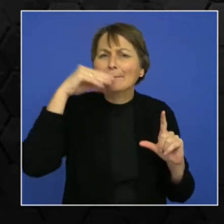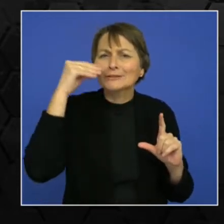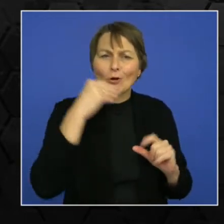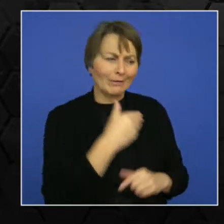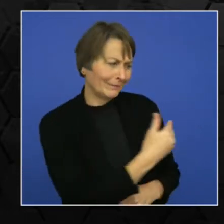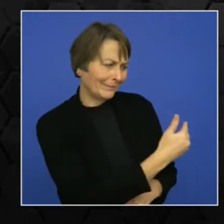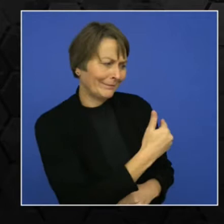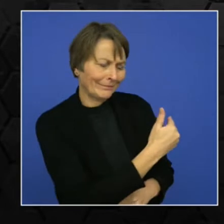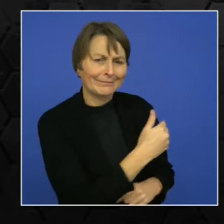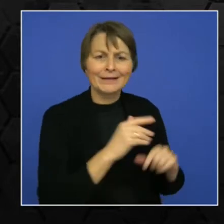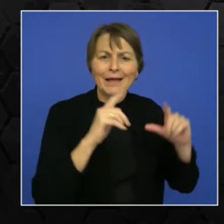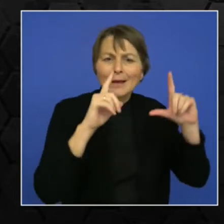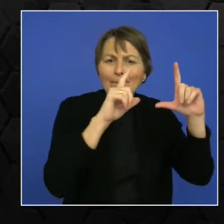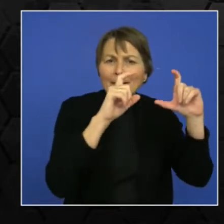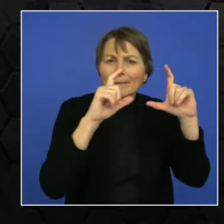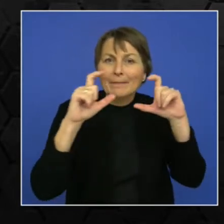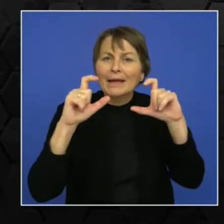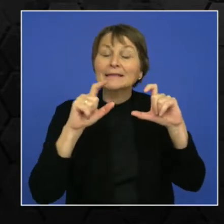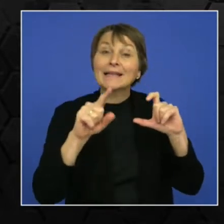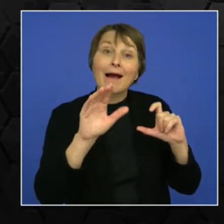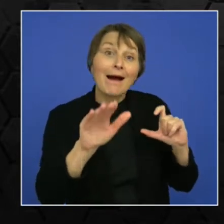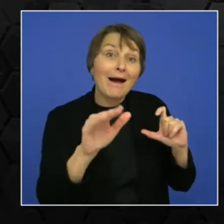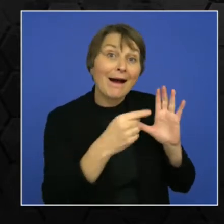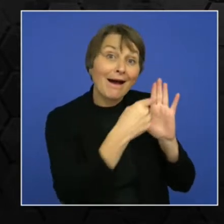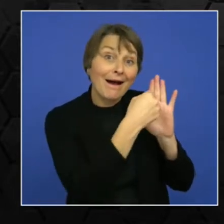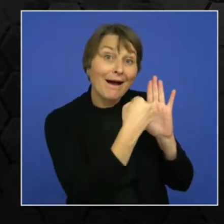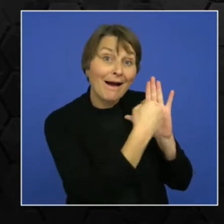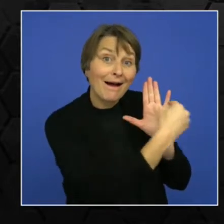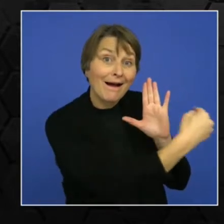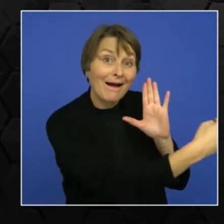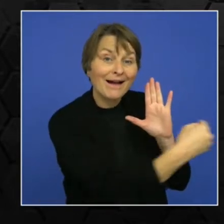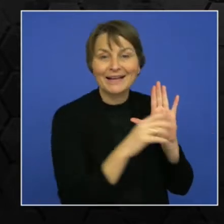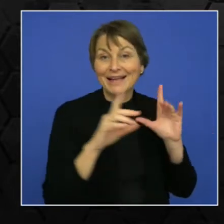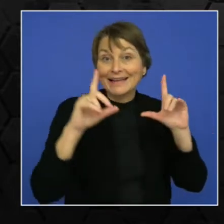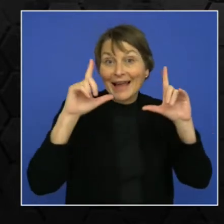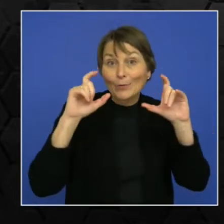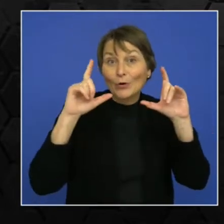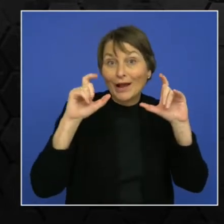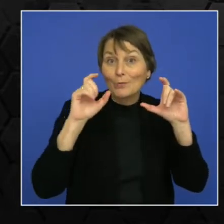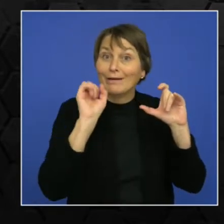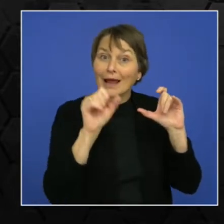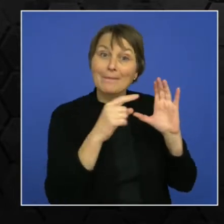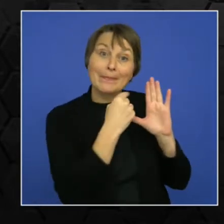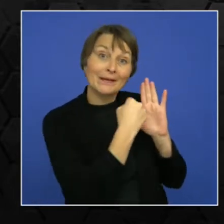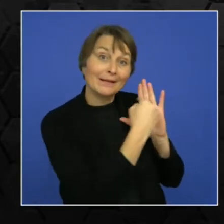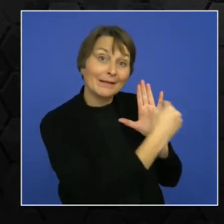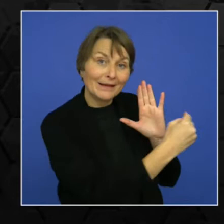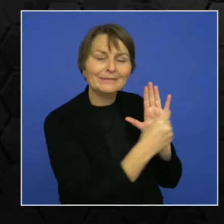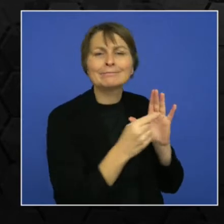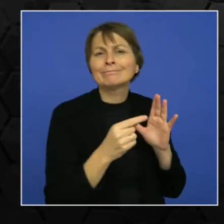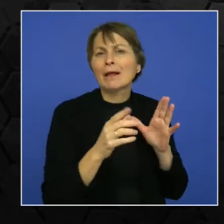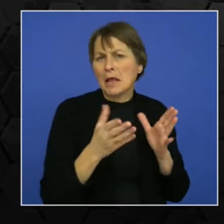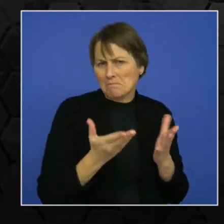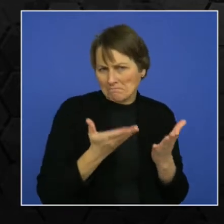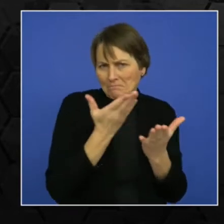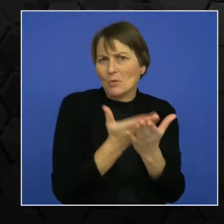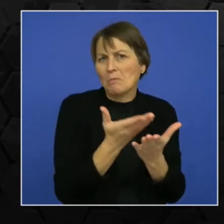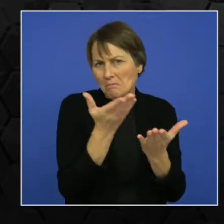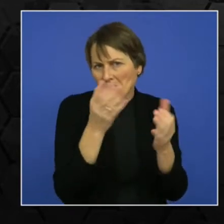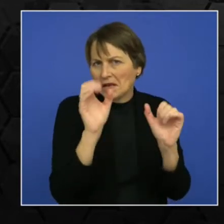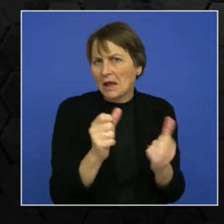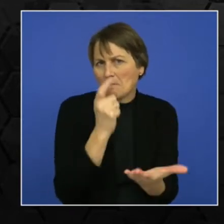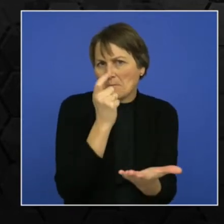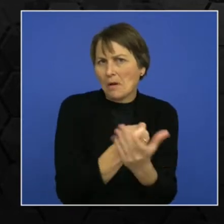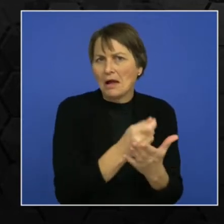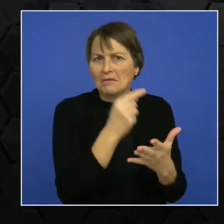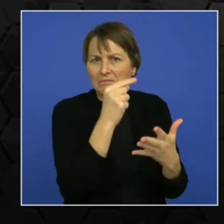more people have chosen the products from the below 4 cameras. So this is like one-to-one recommendation for yours. And then the next